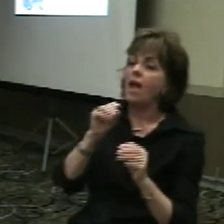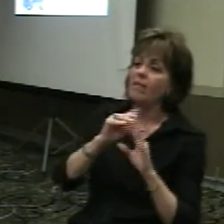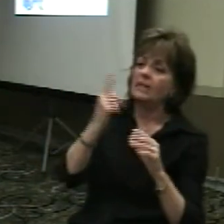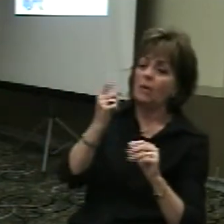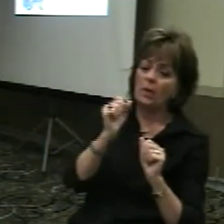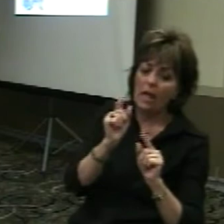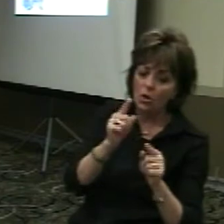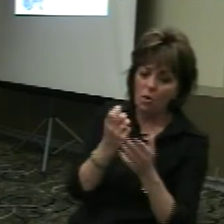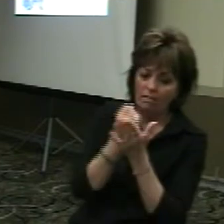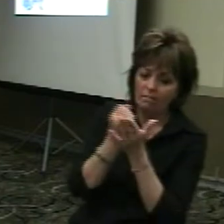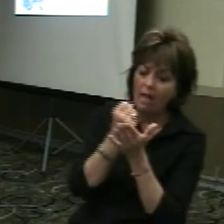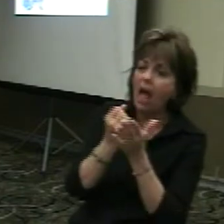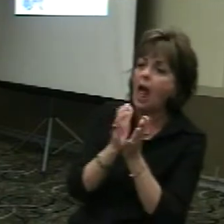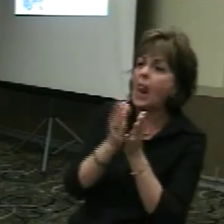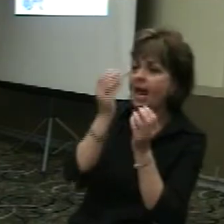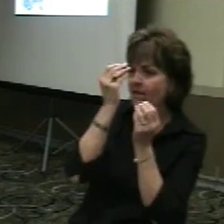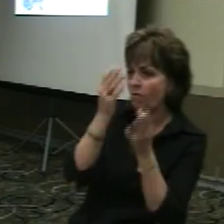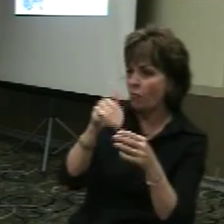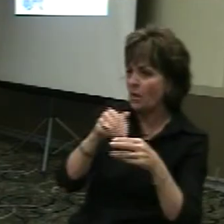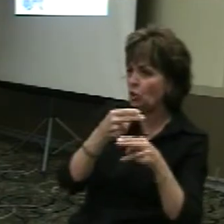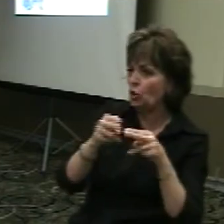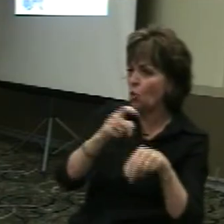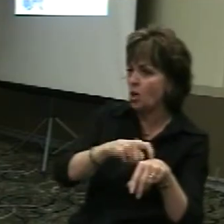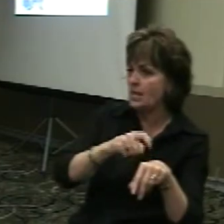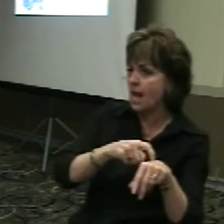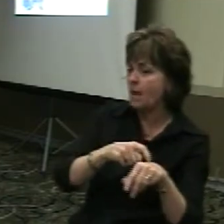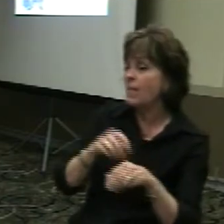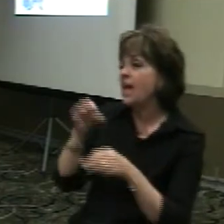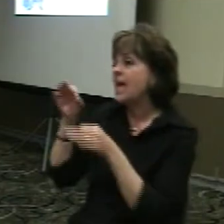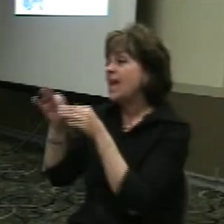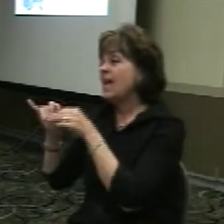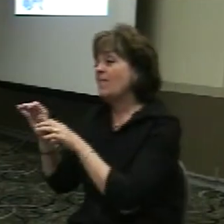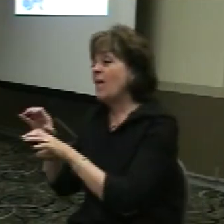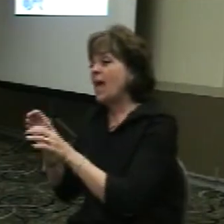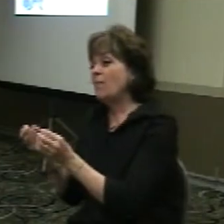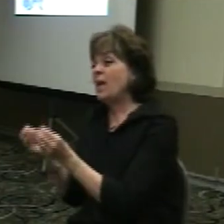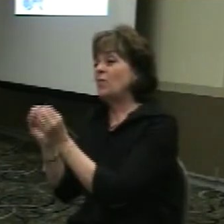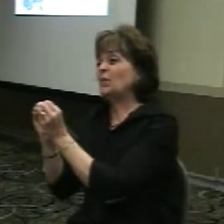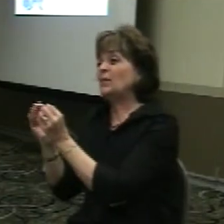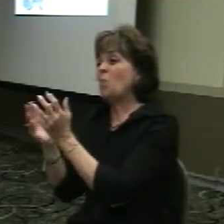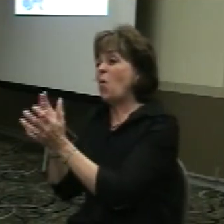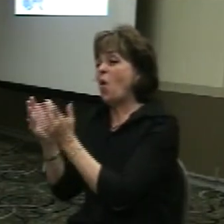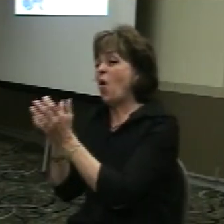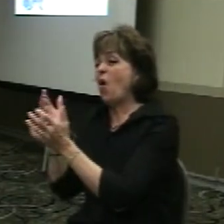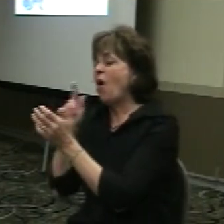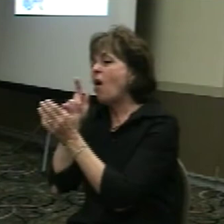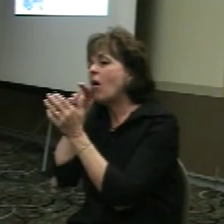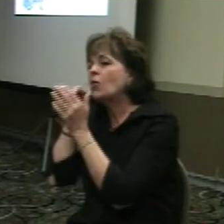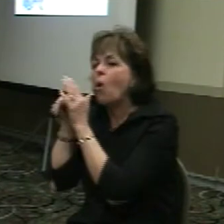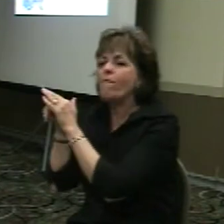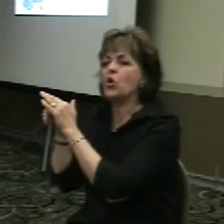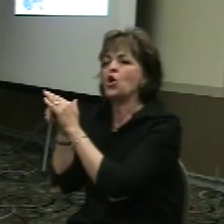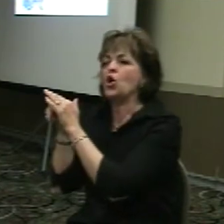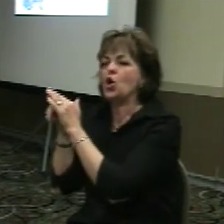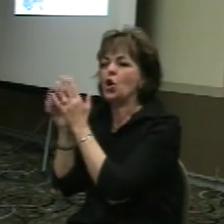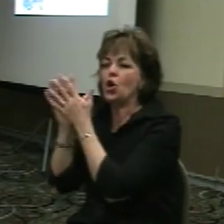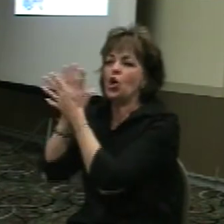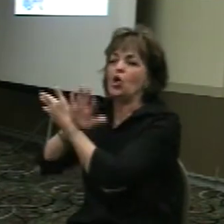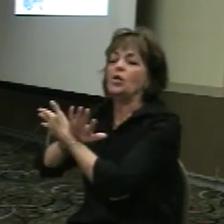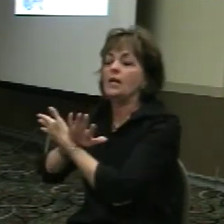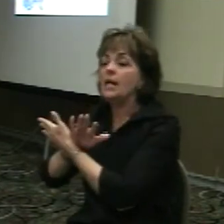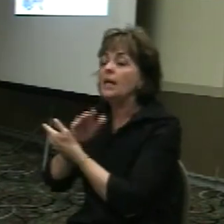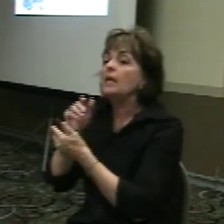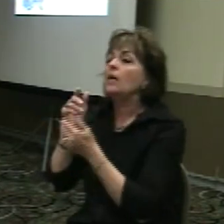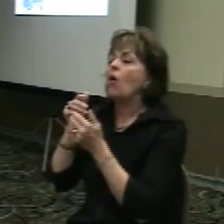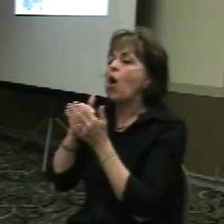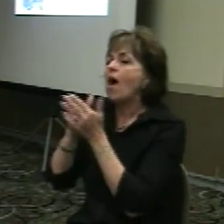of time, get an awful lot of information. If the behavior is either more covert, one of the things that you'll